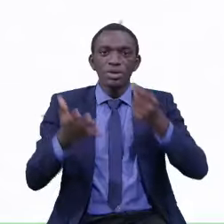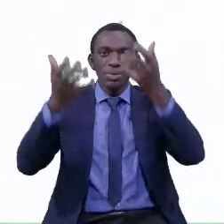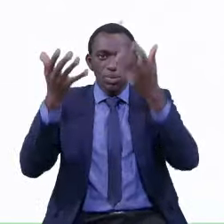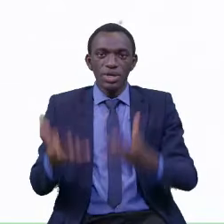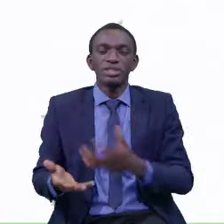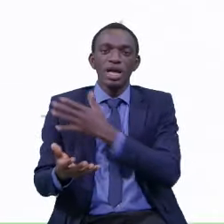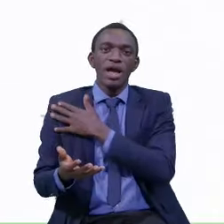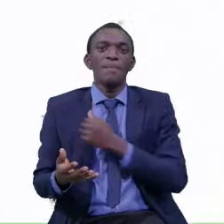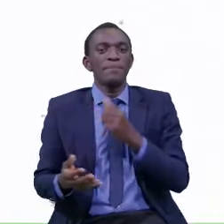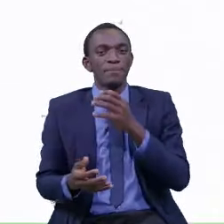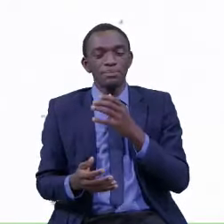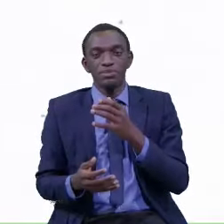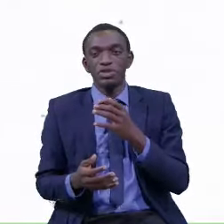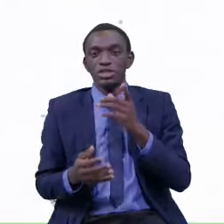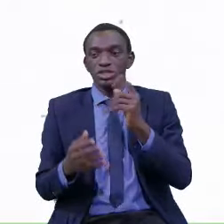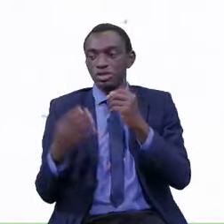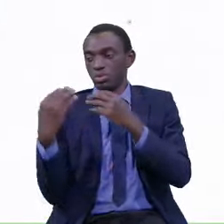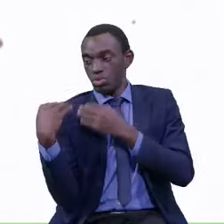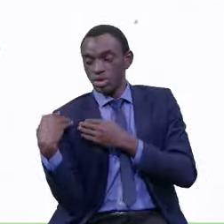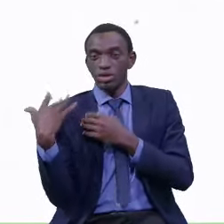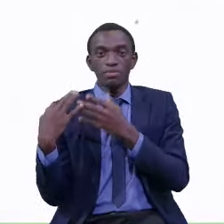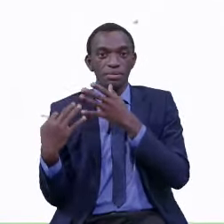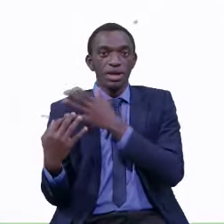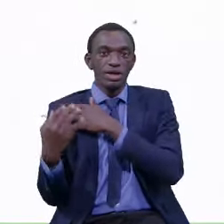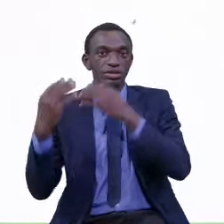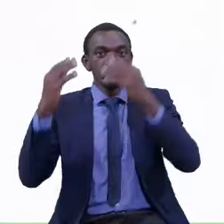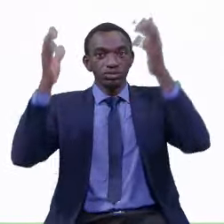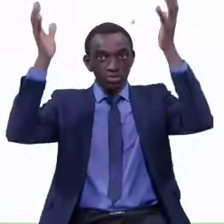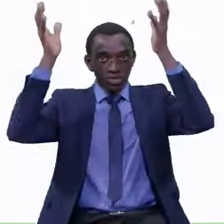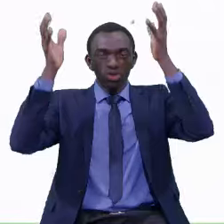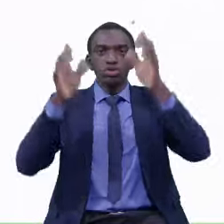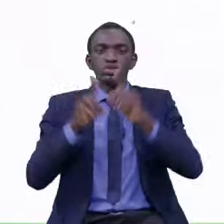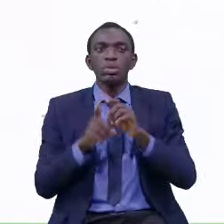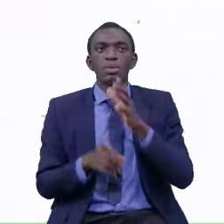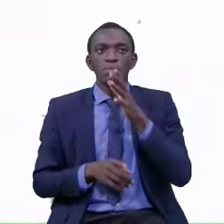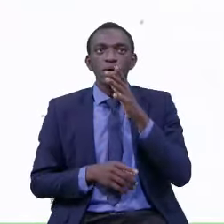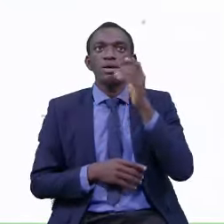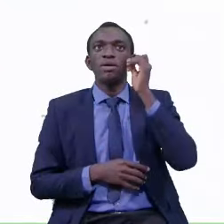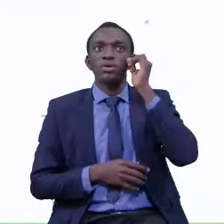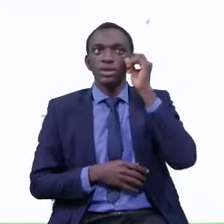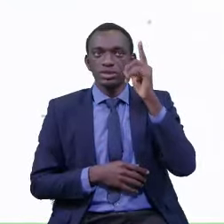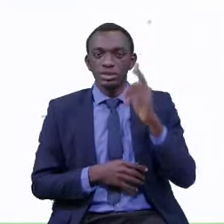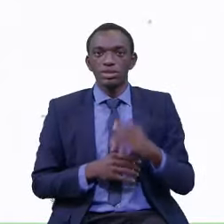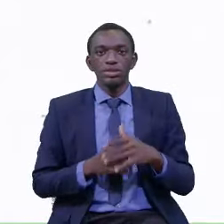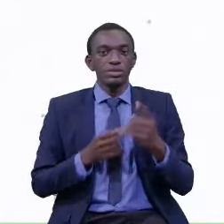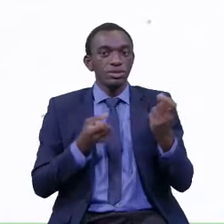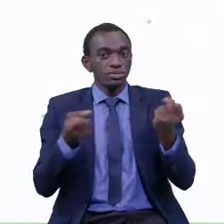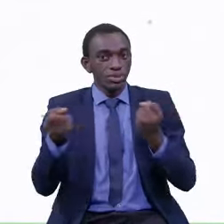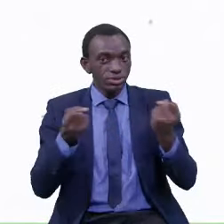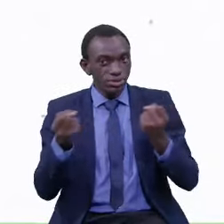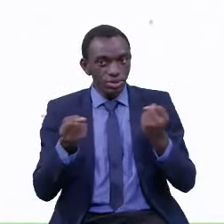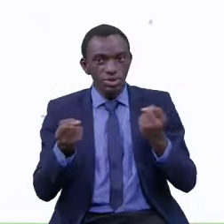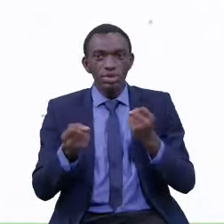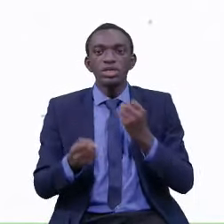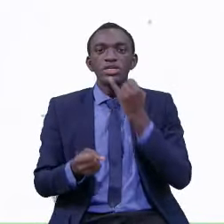weight of her load. And so Mama now understood, the lorry is for you and for your